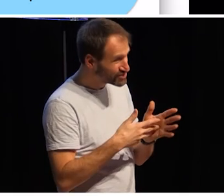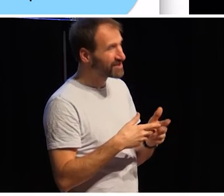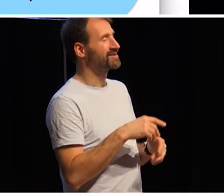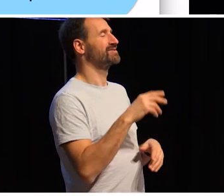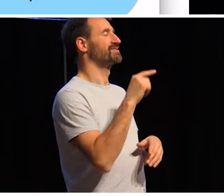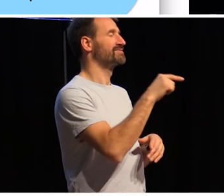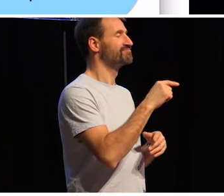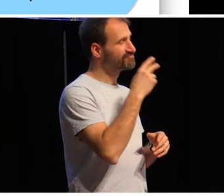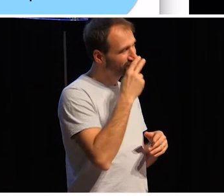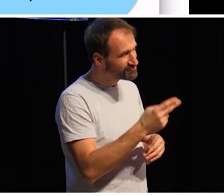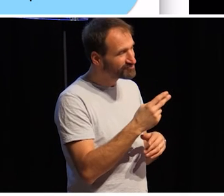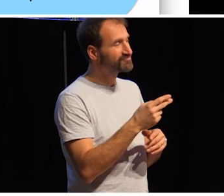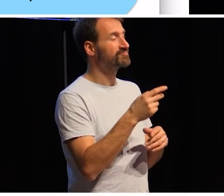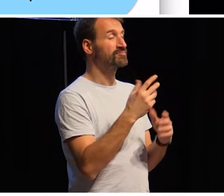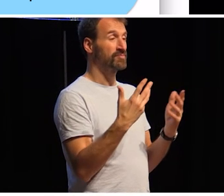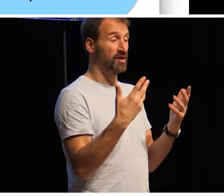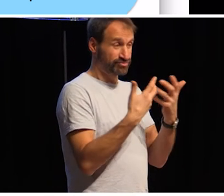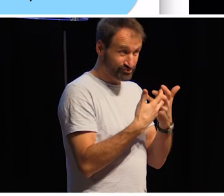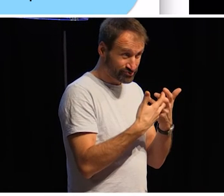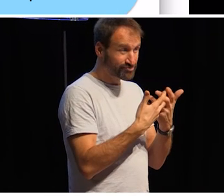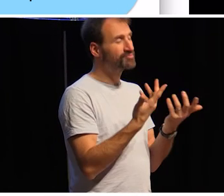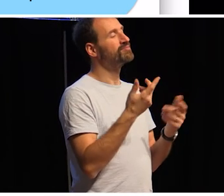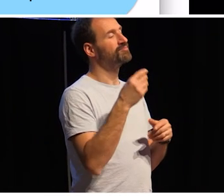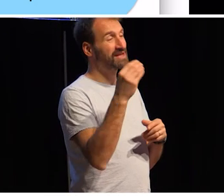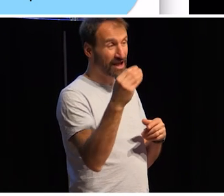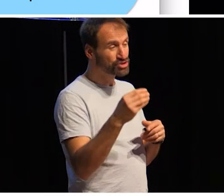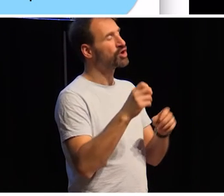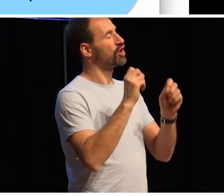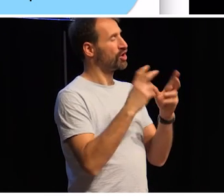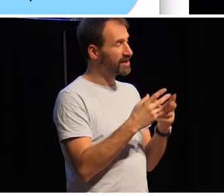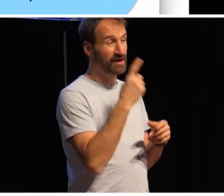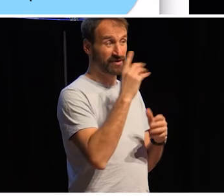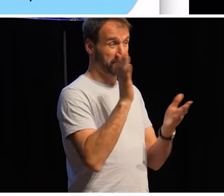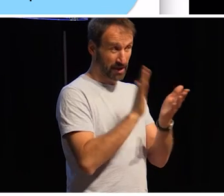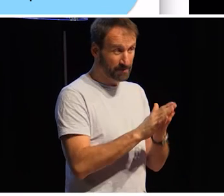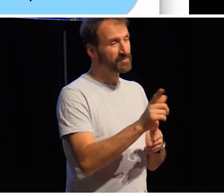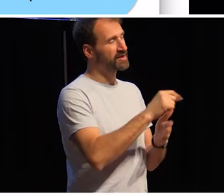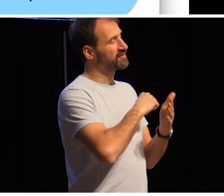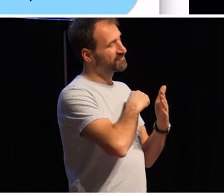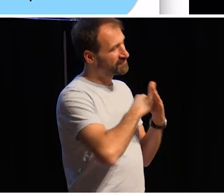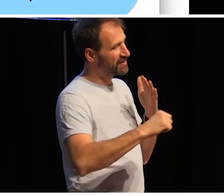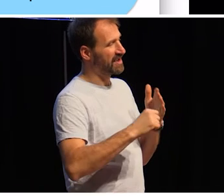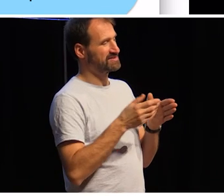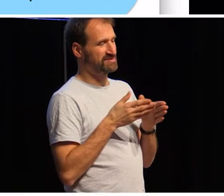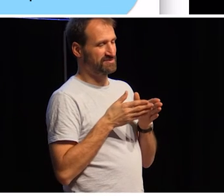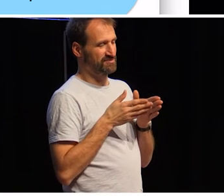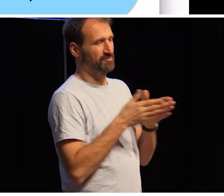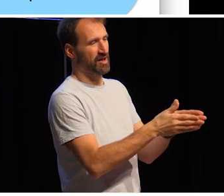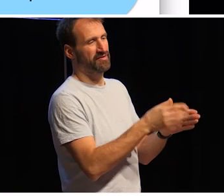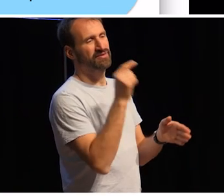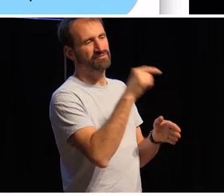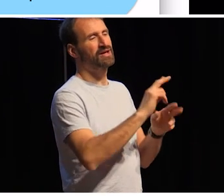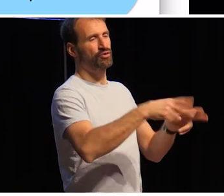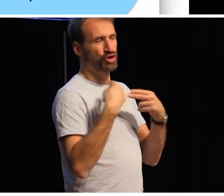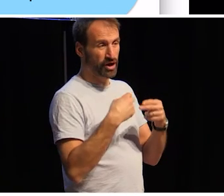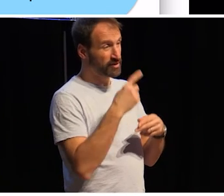them matches the parameter you got, well, then we're good. We can do the fast pass to return something. If none of them